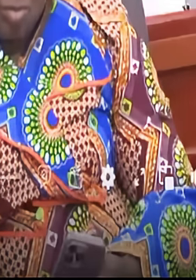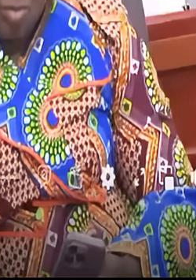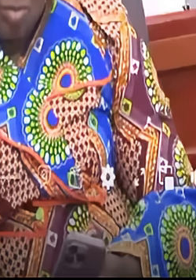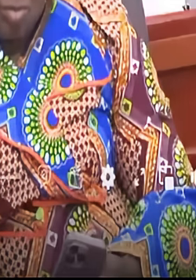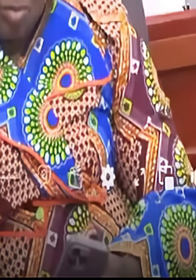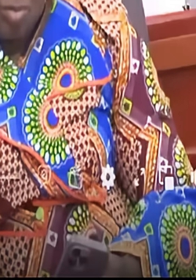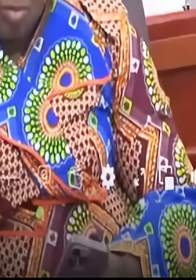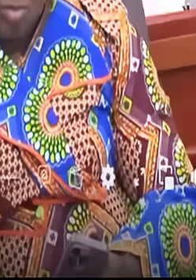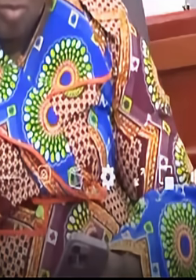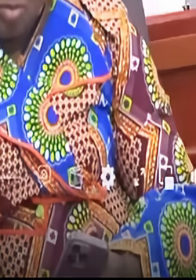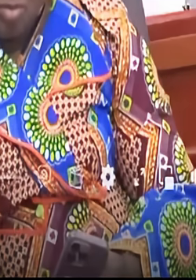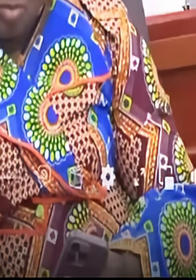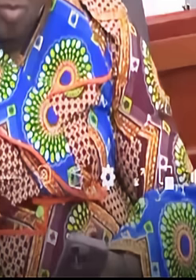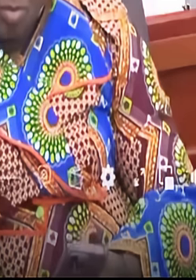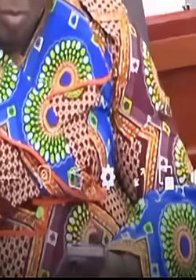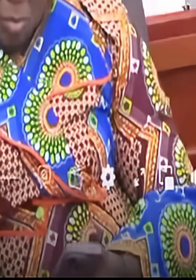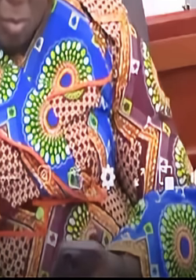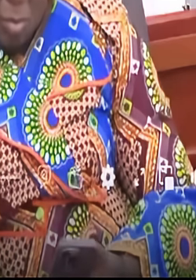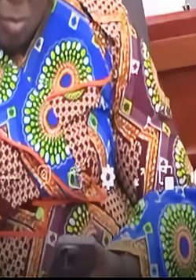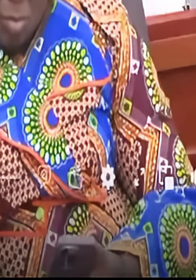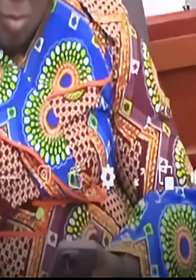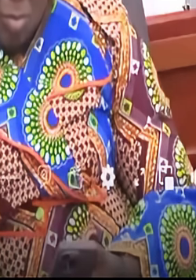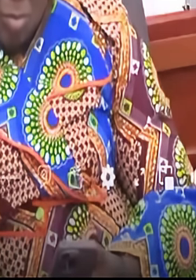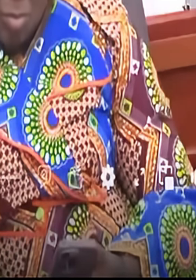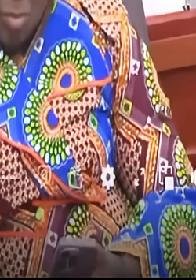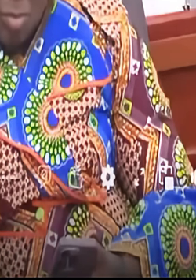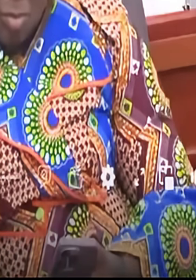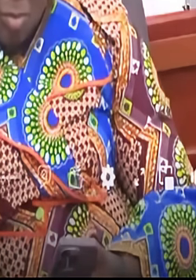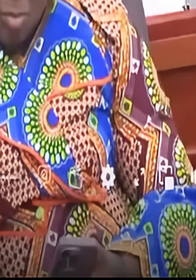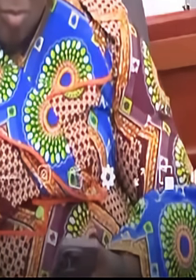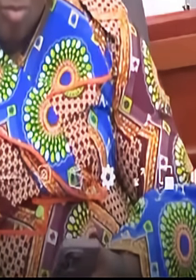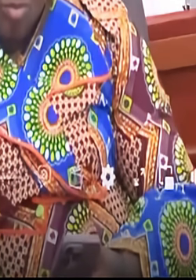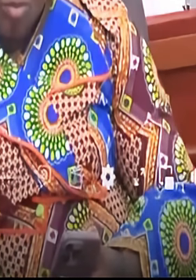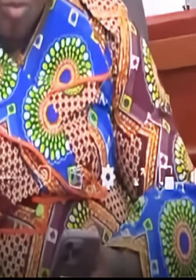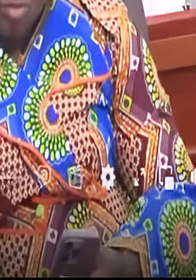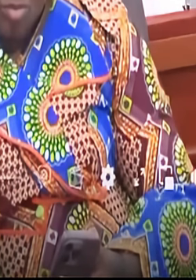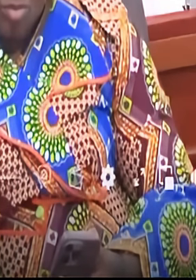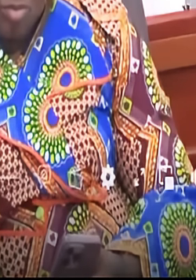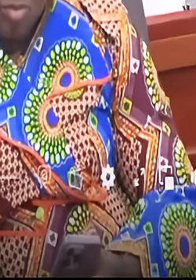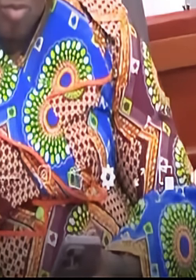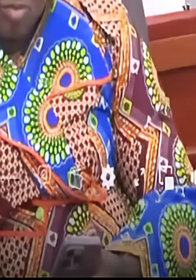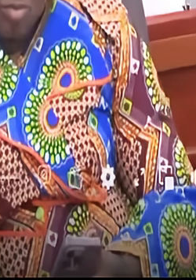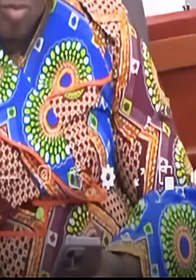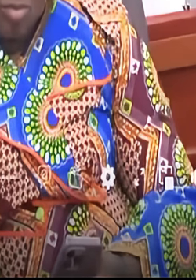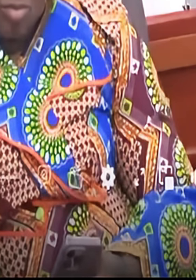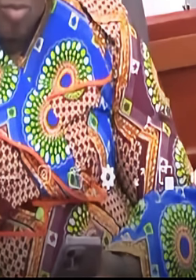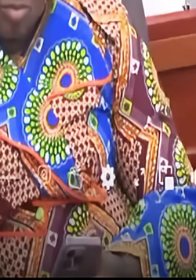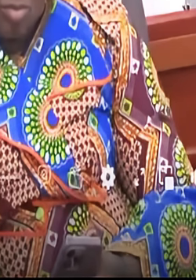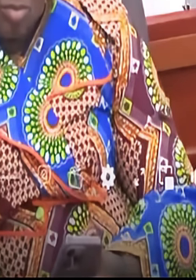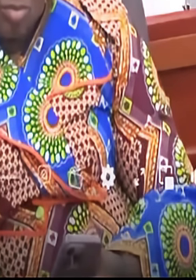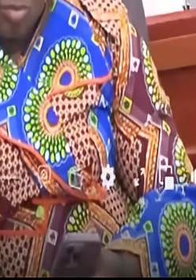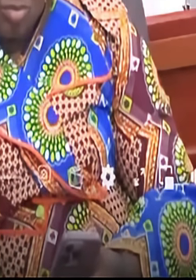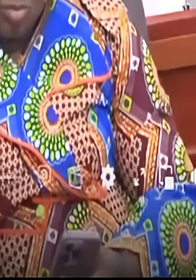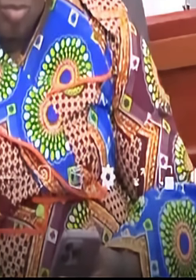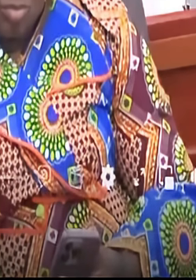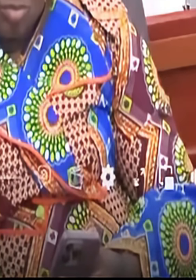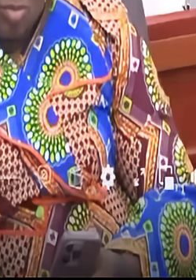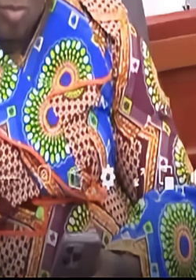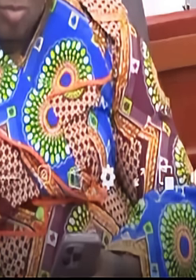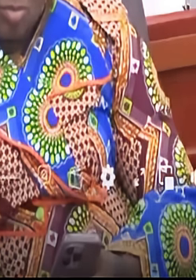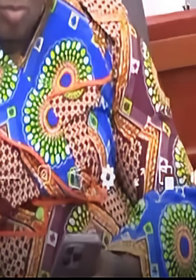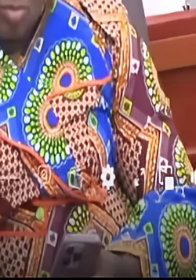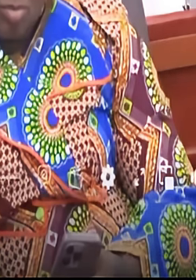said that during MPP's time, the youth of our country were